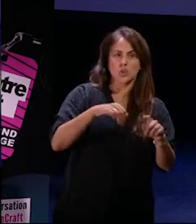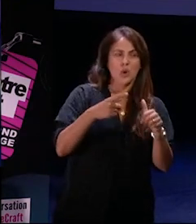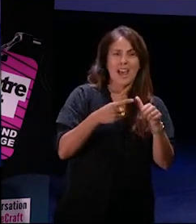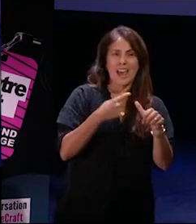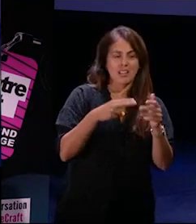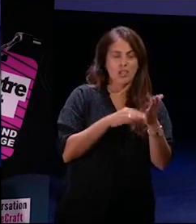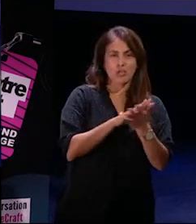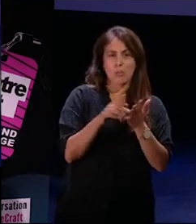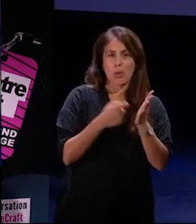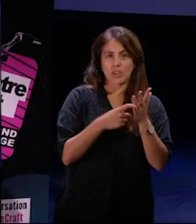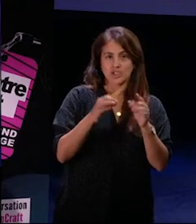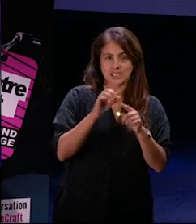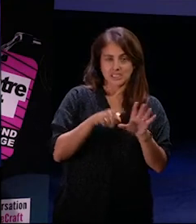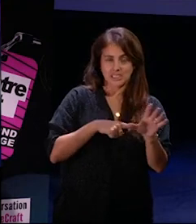weird.